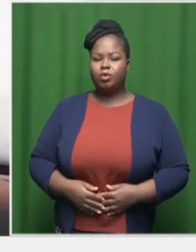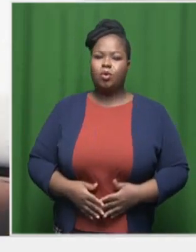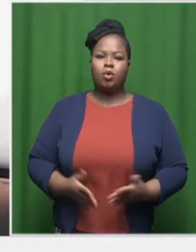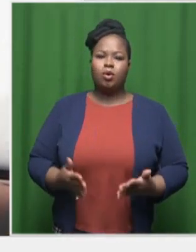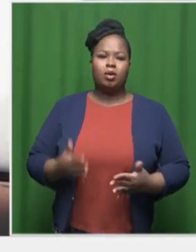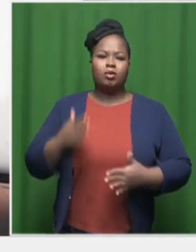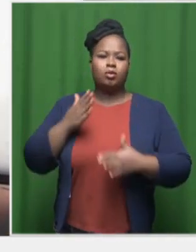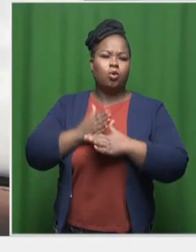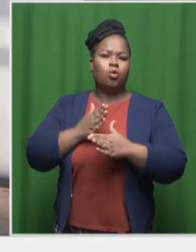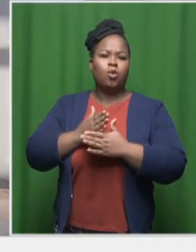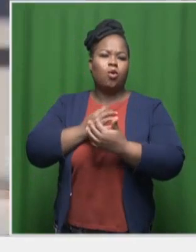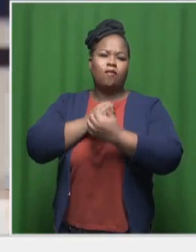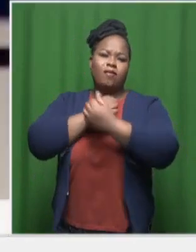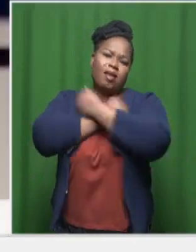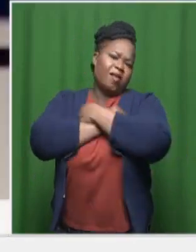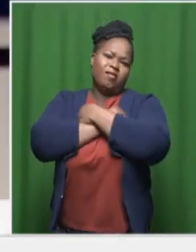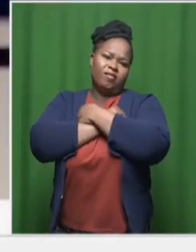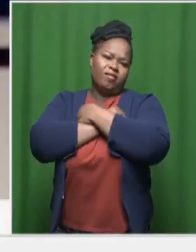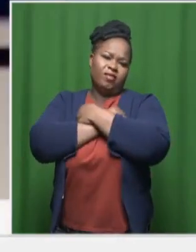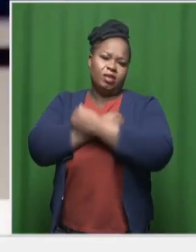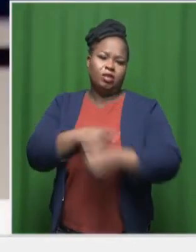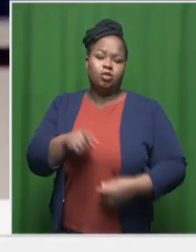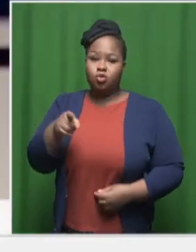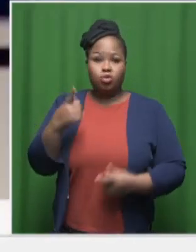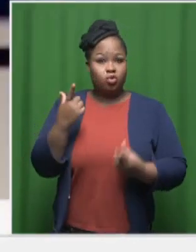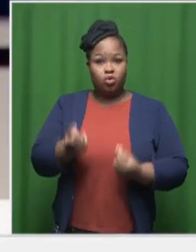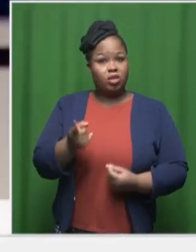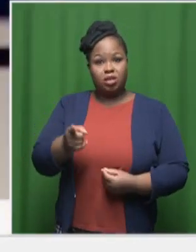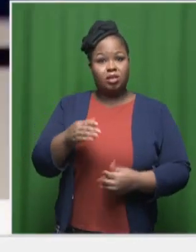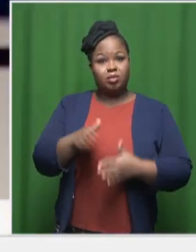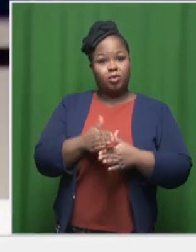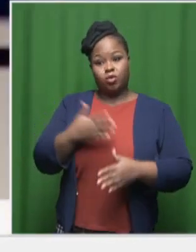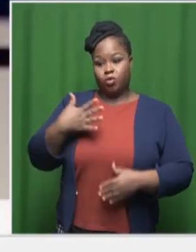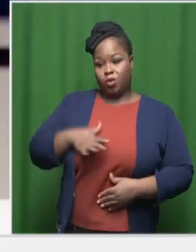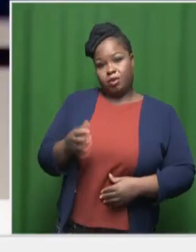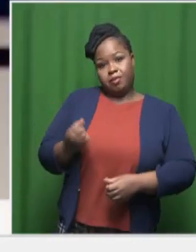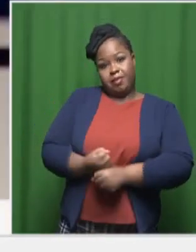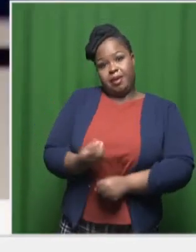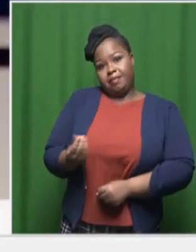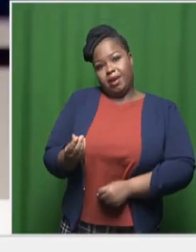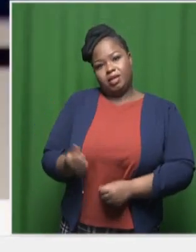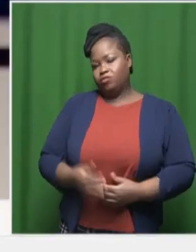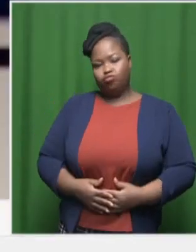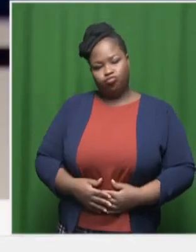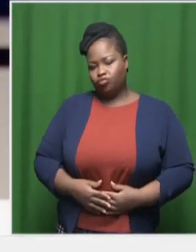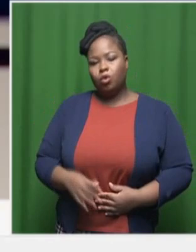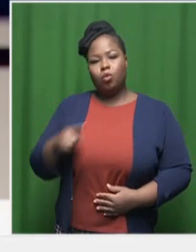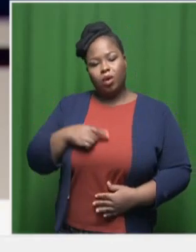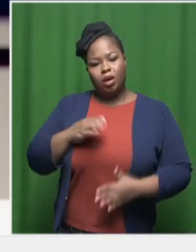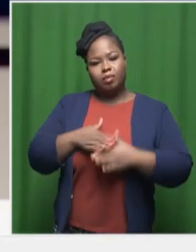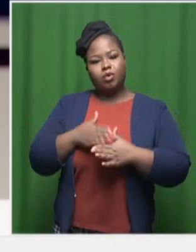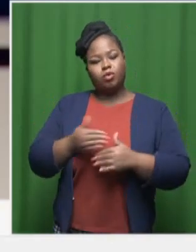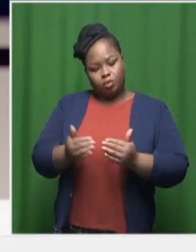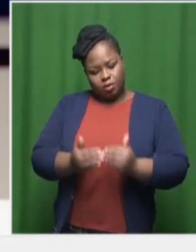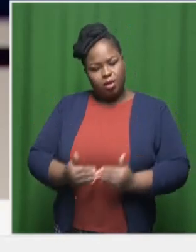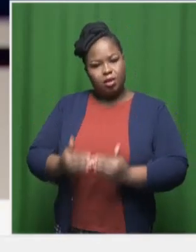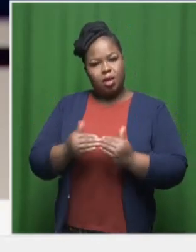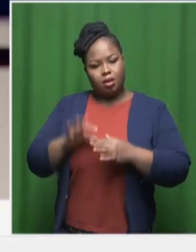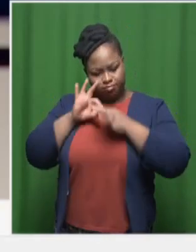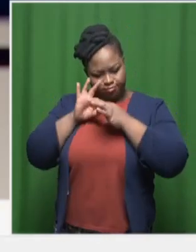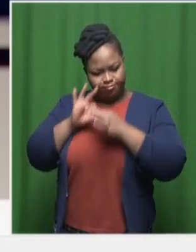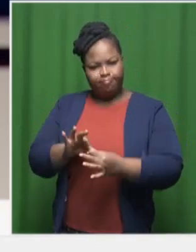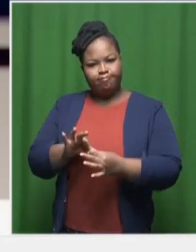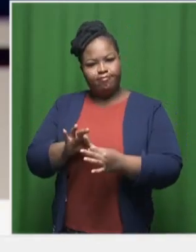it's you don't do this because you want to make money. You do it because you care and you're committed to